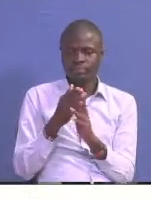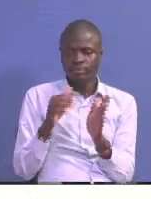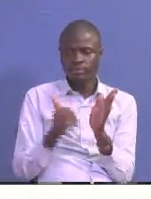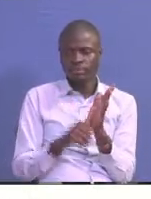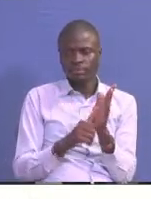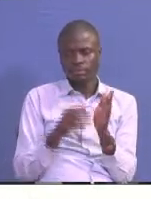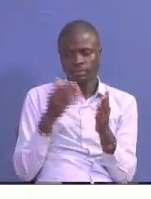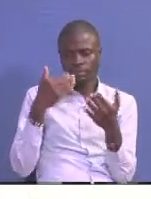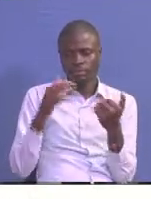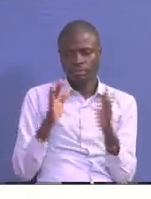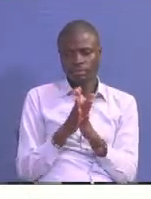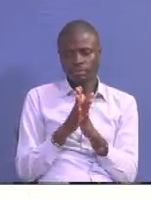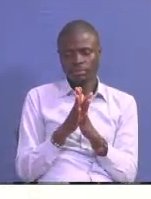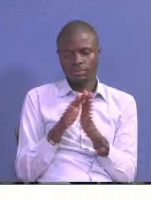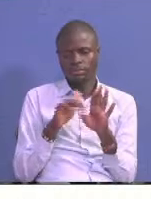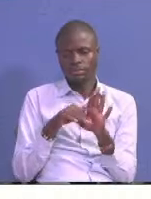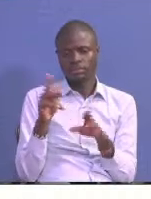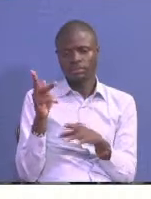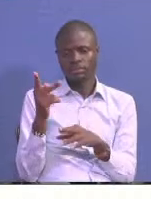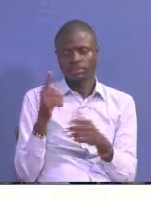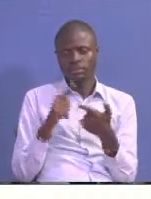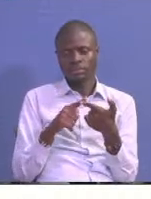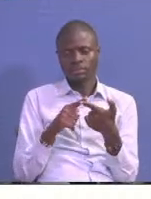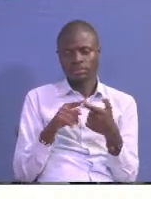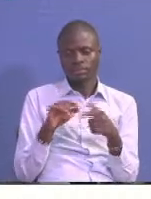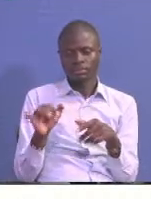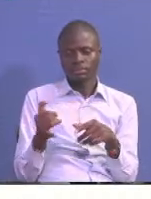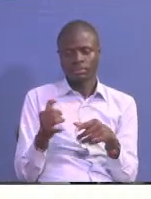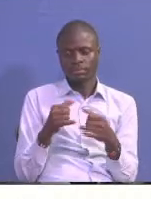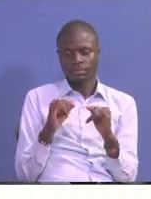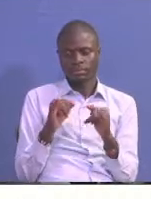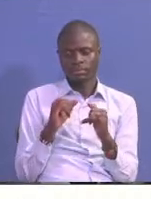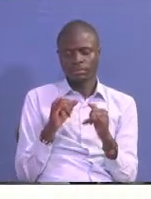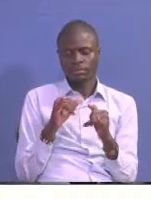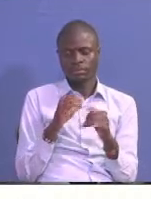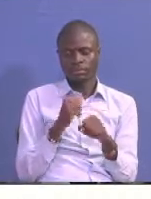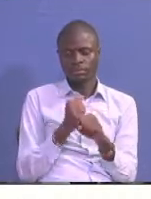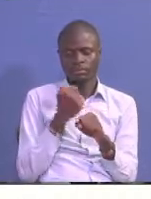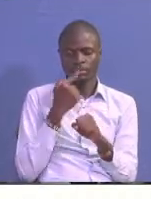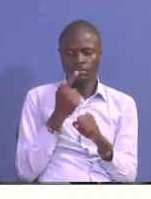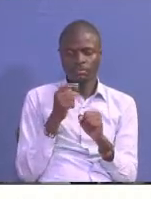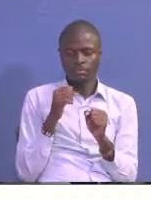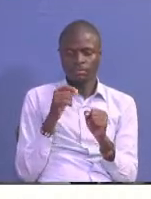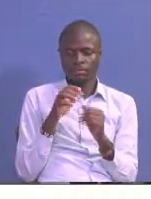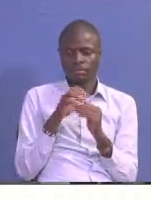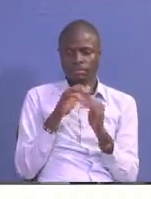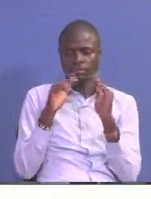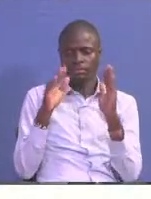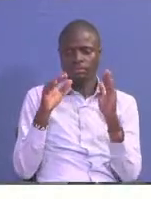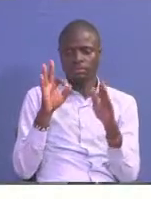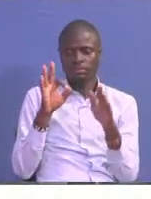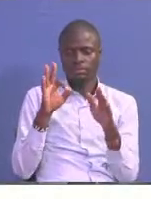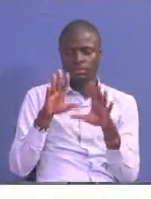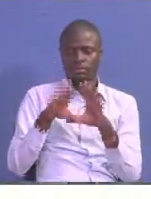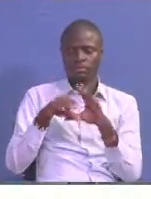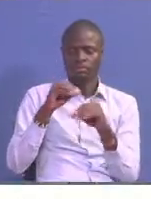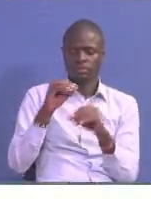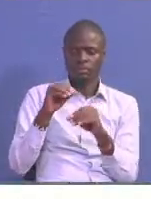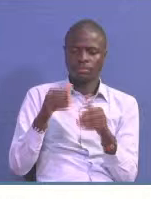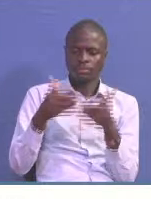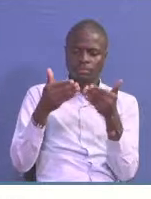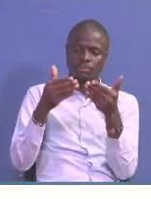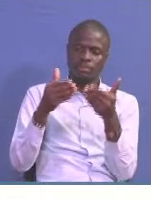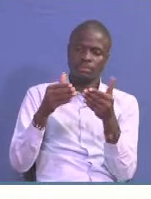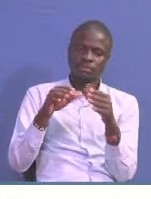challenged universities in Kenya to just try and ensure the level of output they give out, or